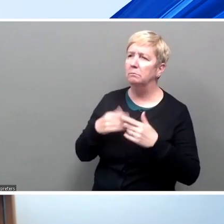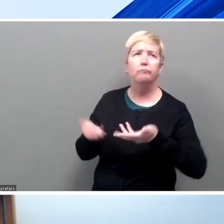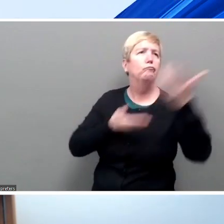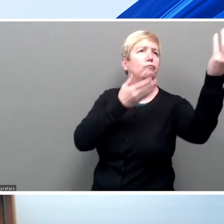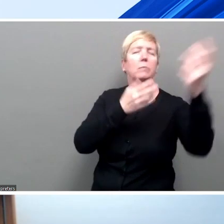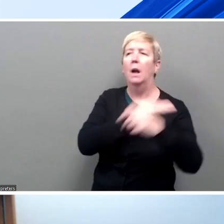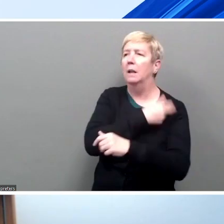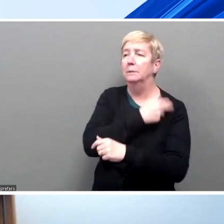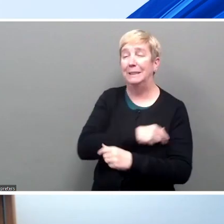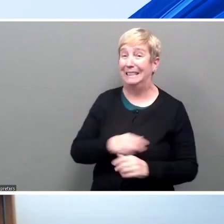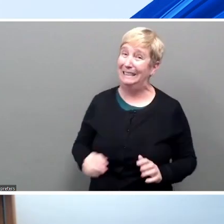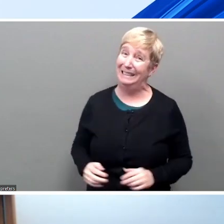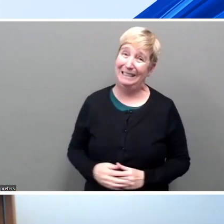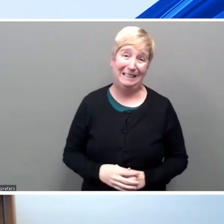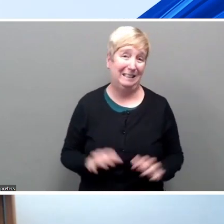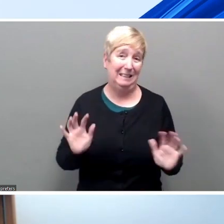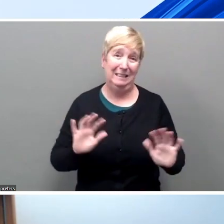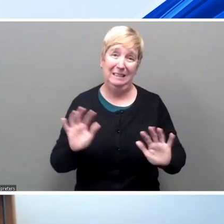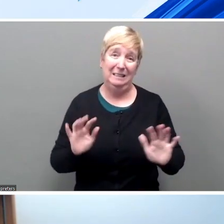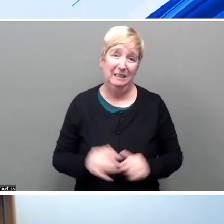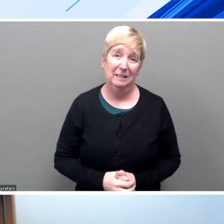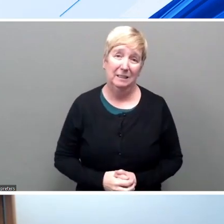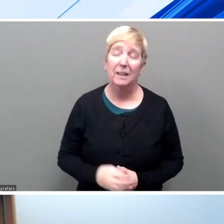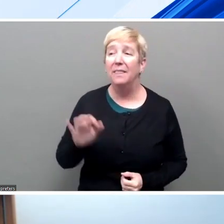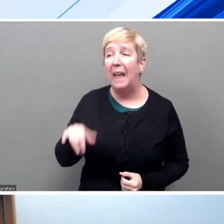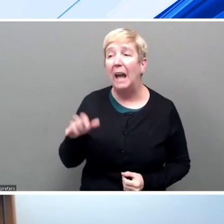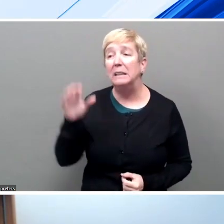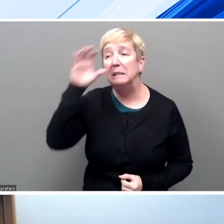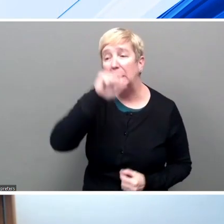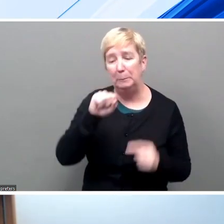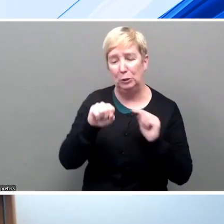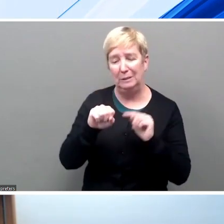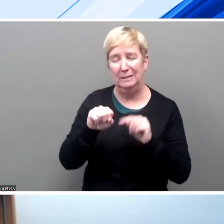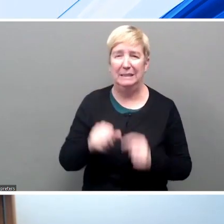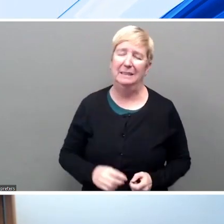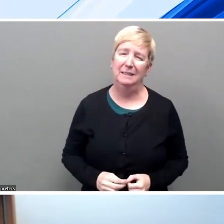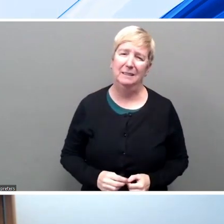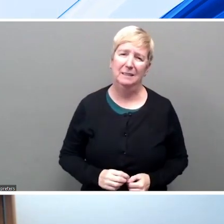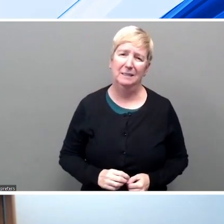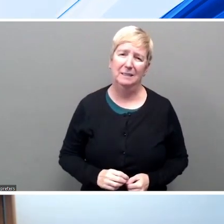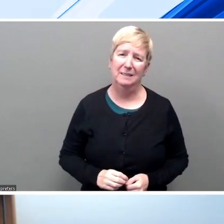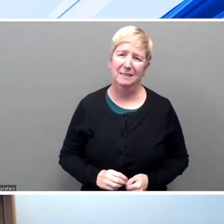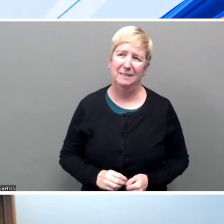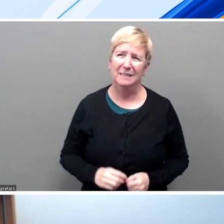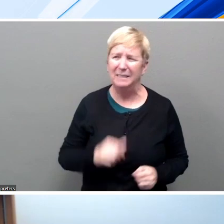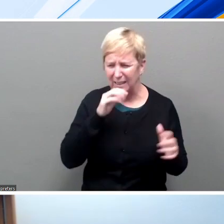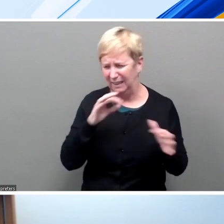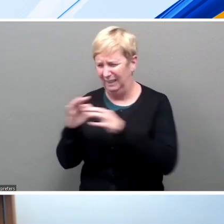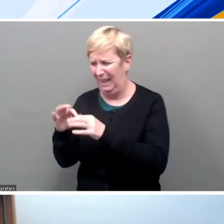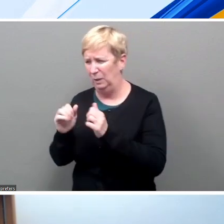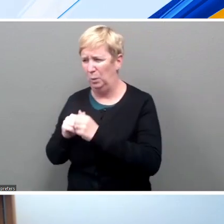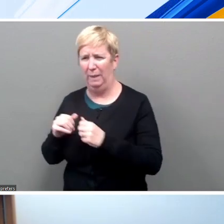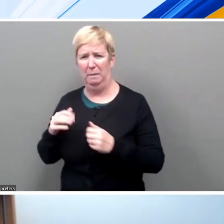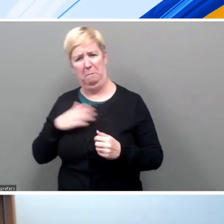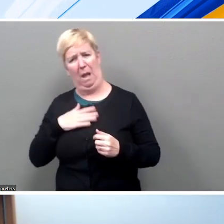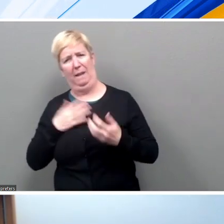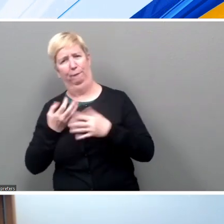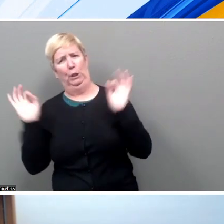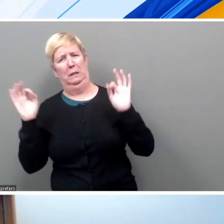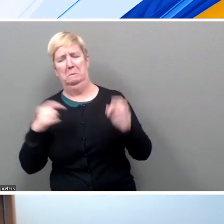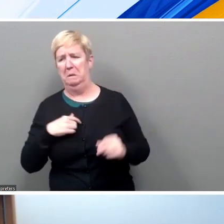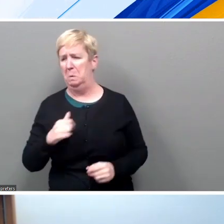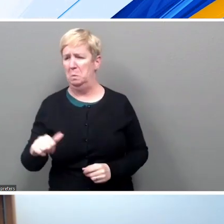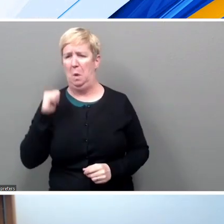911. There's an assumption there that doesn't connect. So just food for thought, not really